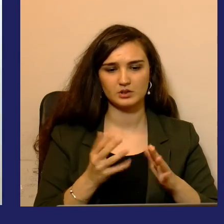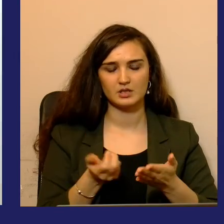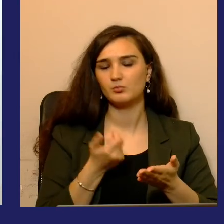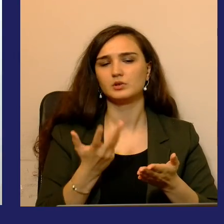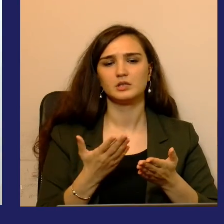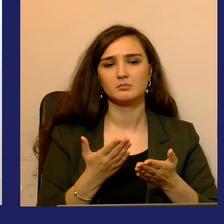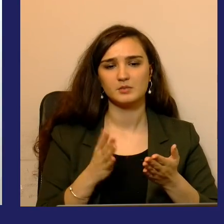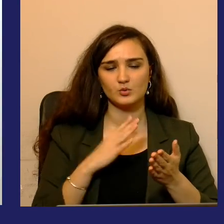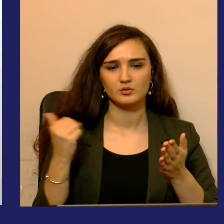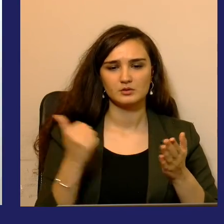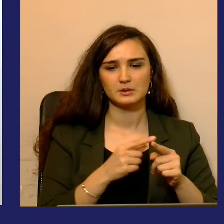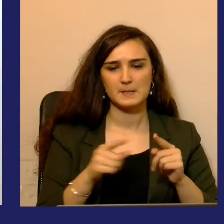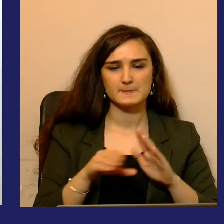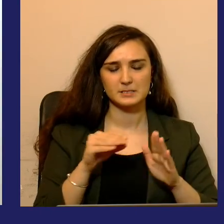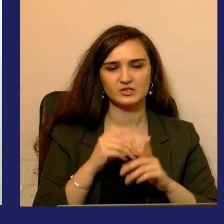say is